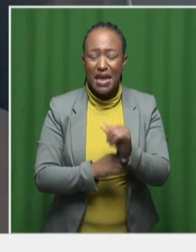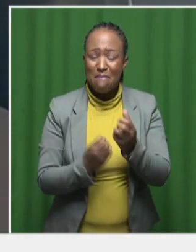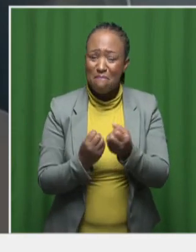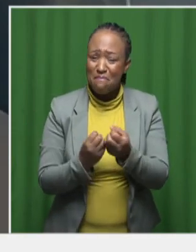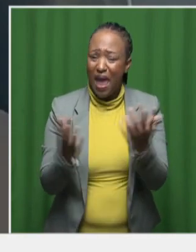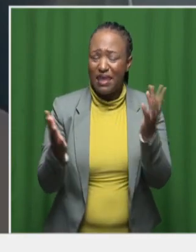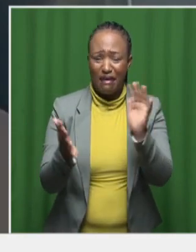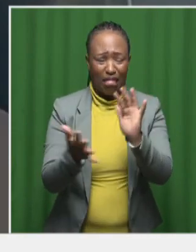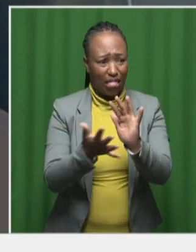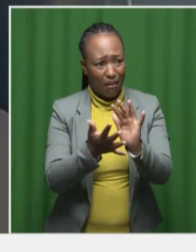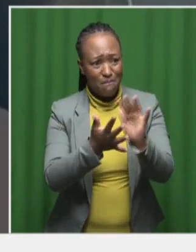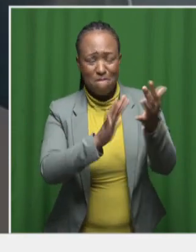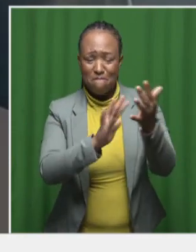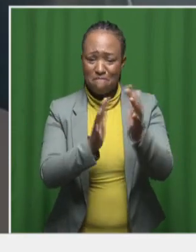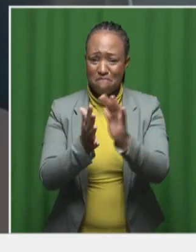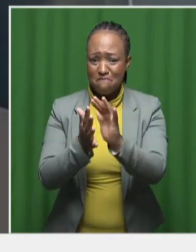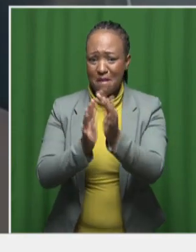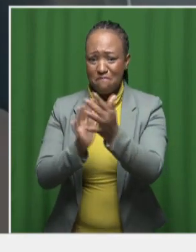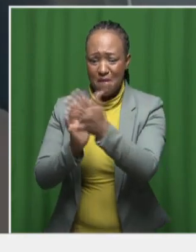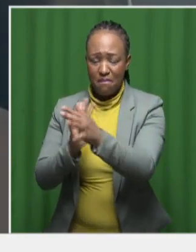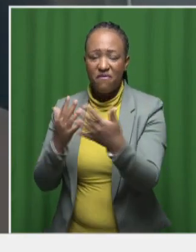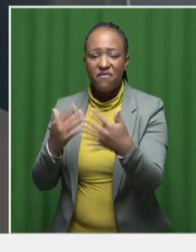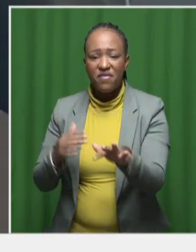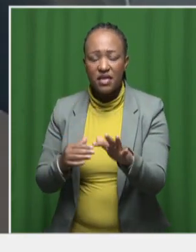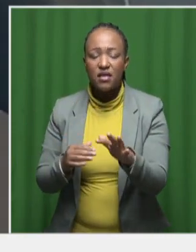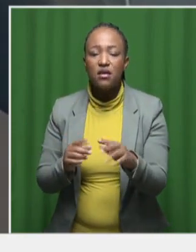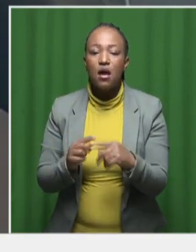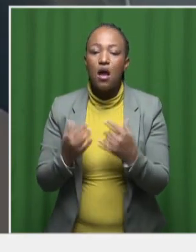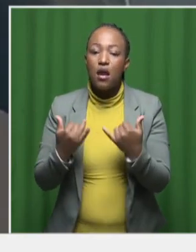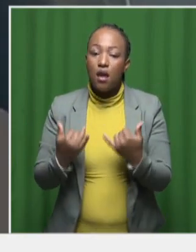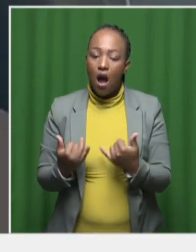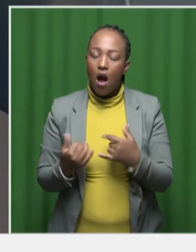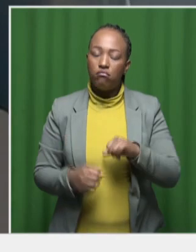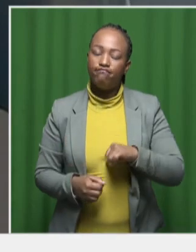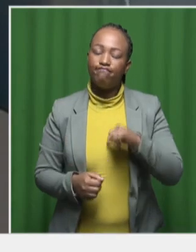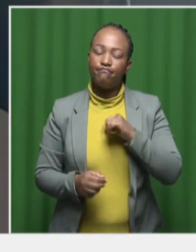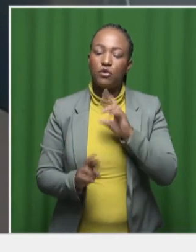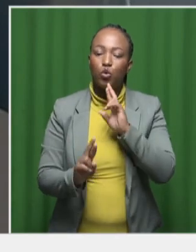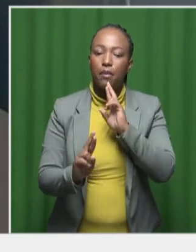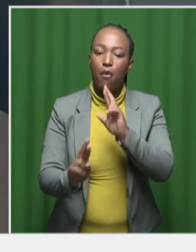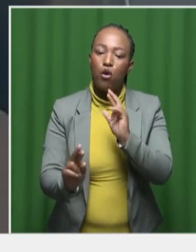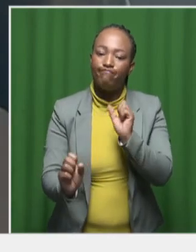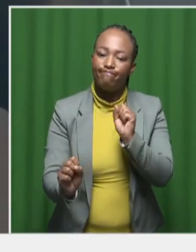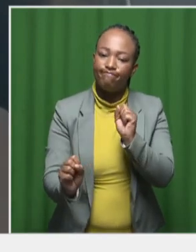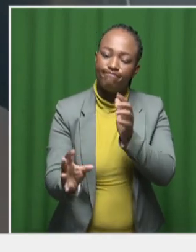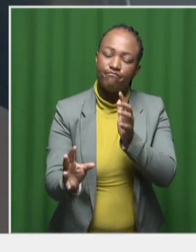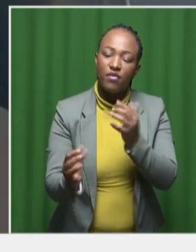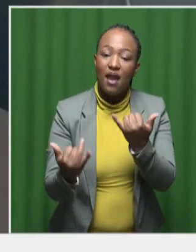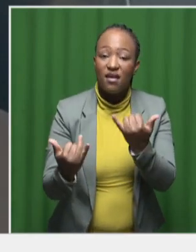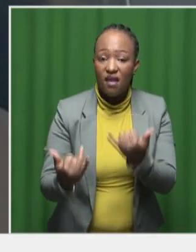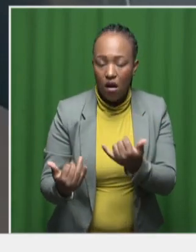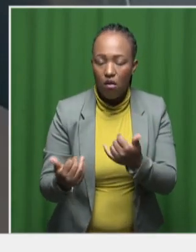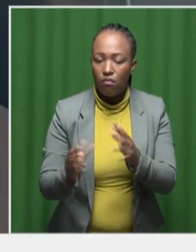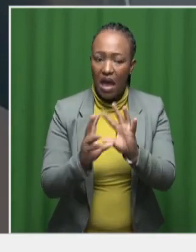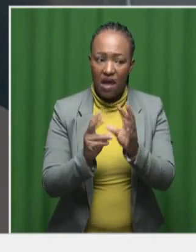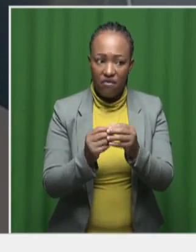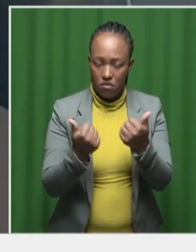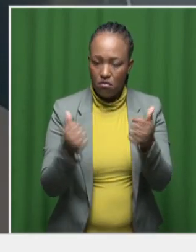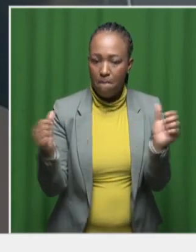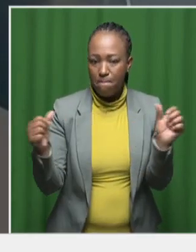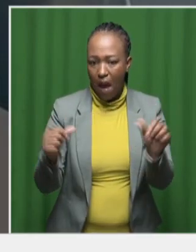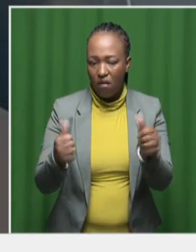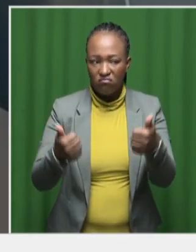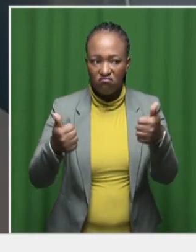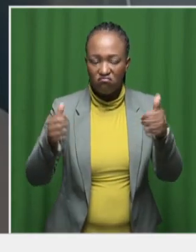damaged. But we can proudly report to the members of the public that all of them are now up and running as expected. So we are able